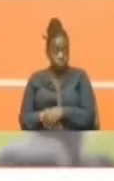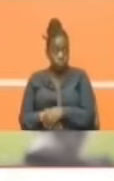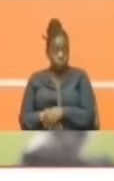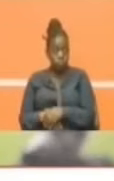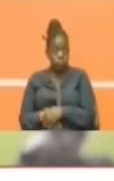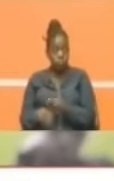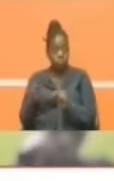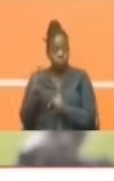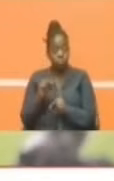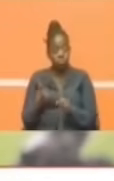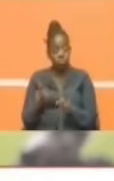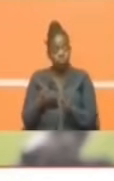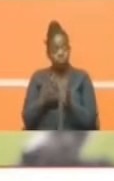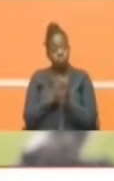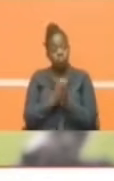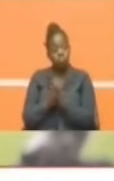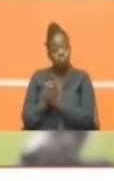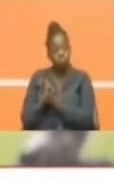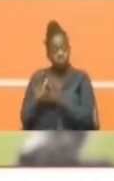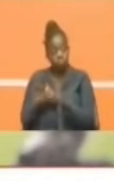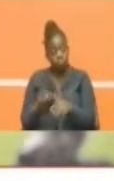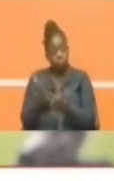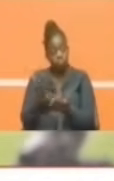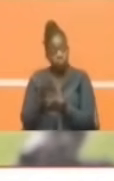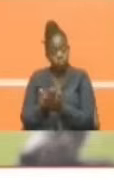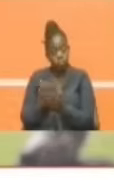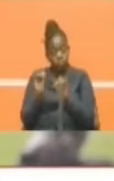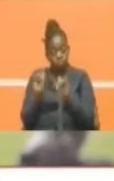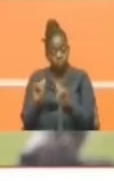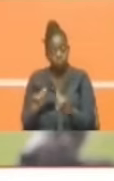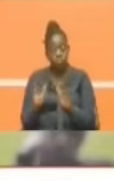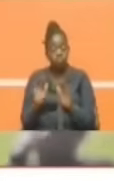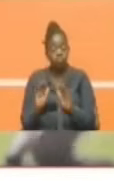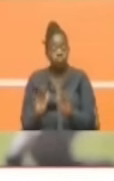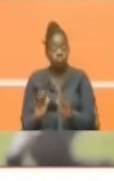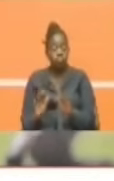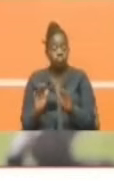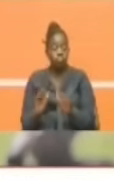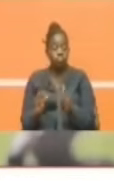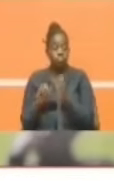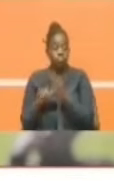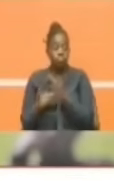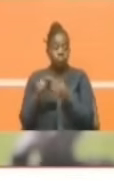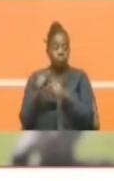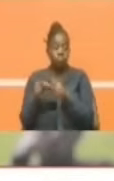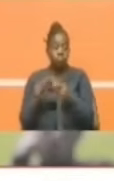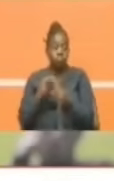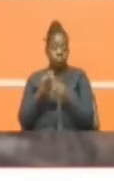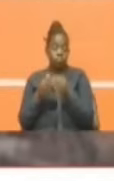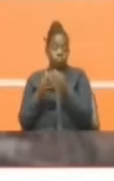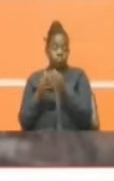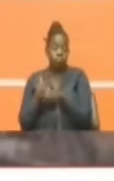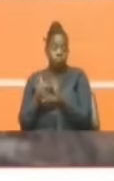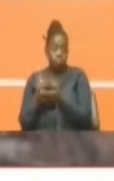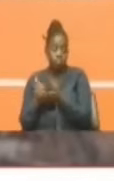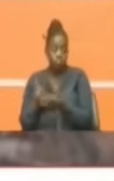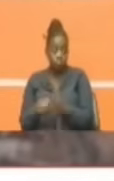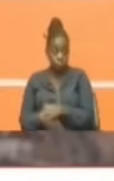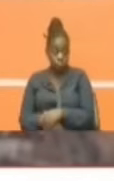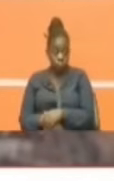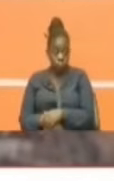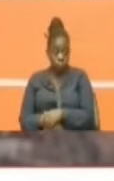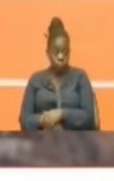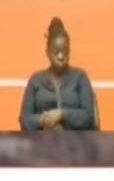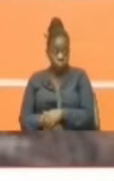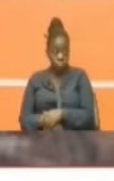bannange mbyebaza obukakkamu era mbadde nsaba tusigale nga tuli akakkamu ensonga zino tuzambuza bakulembeze batuyambeko so